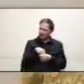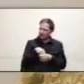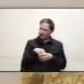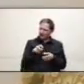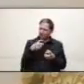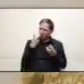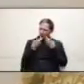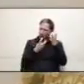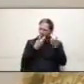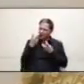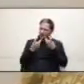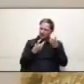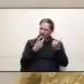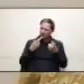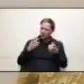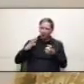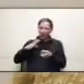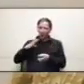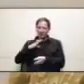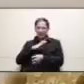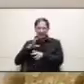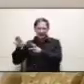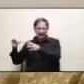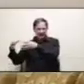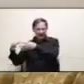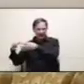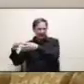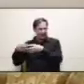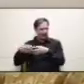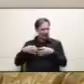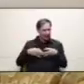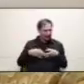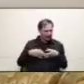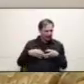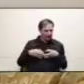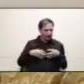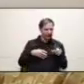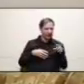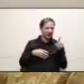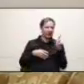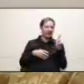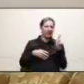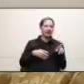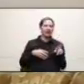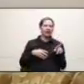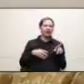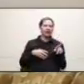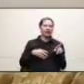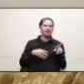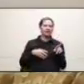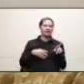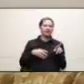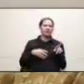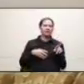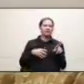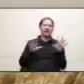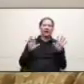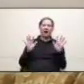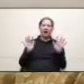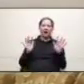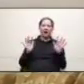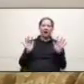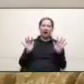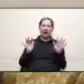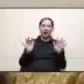procurement committees? My next one, Chair, is to say, how does this